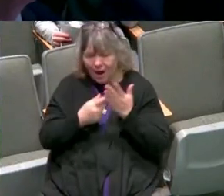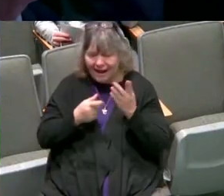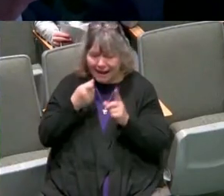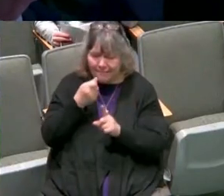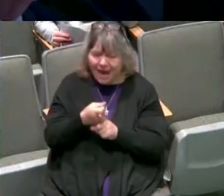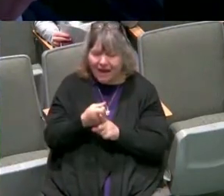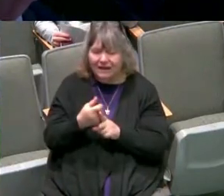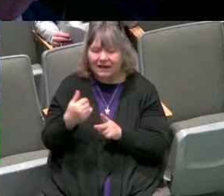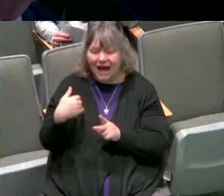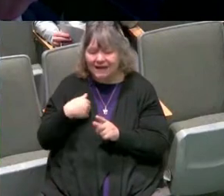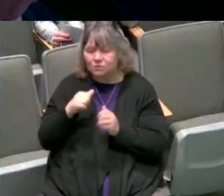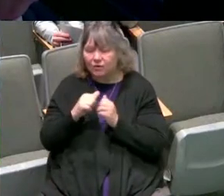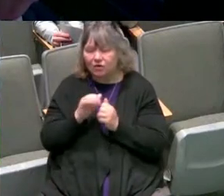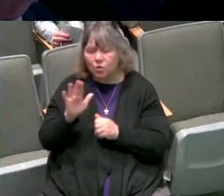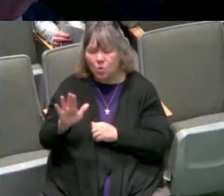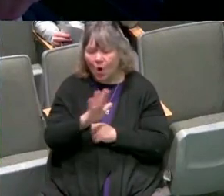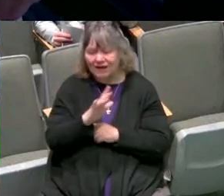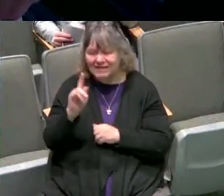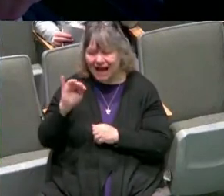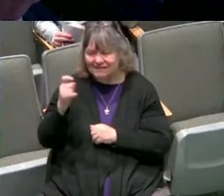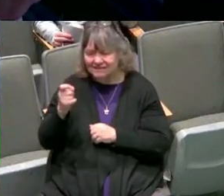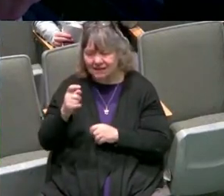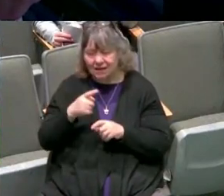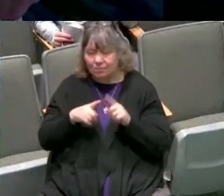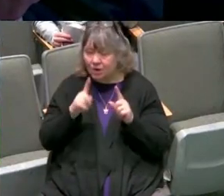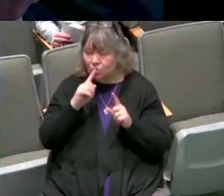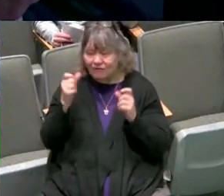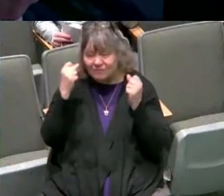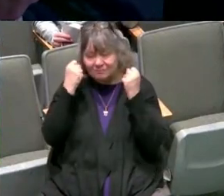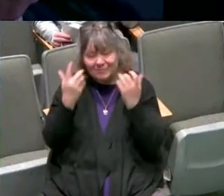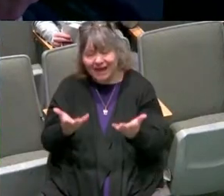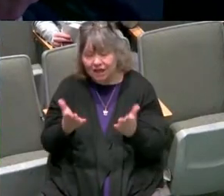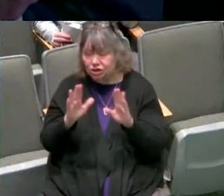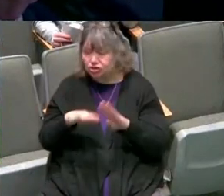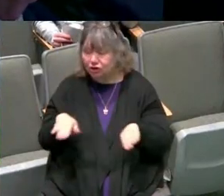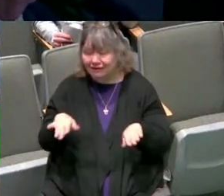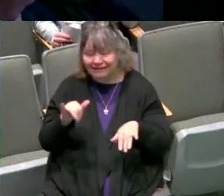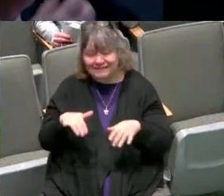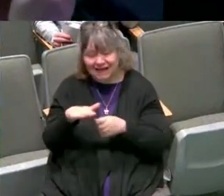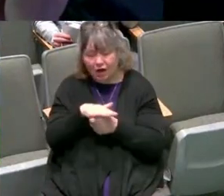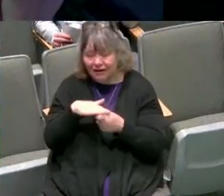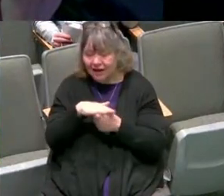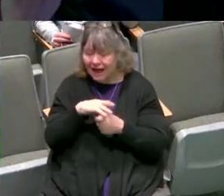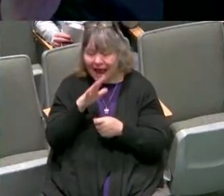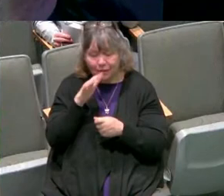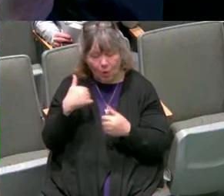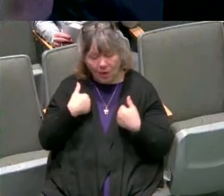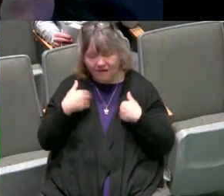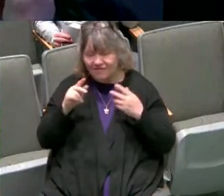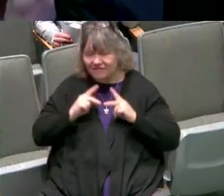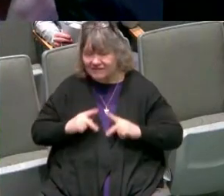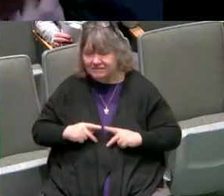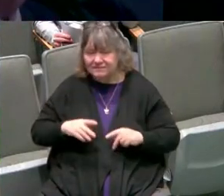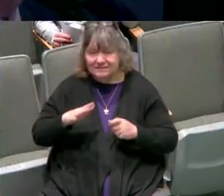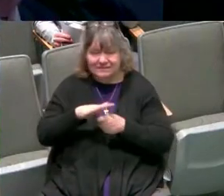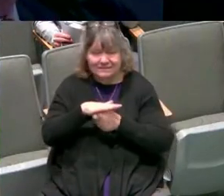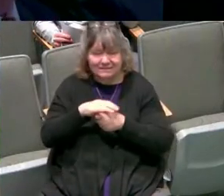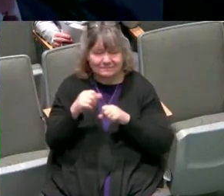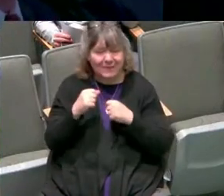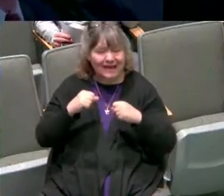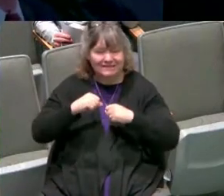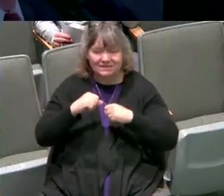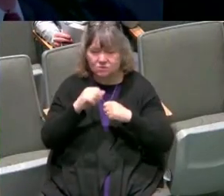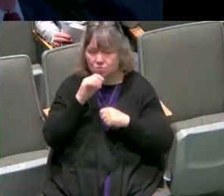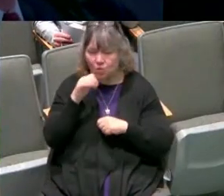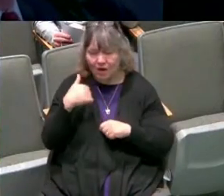impact that has on your tax bills but you have so many children in this District right now and you don't have the physical space for them um